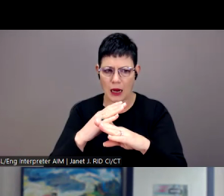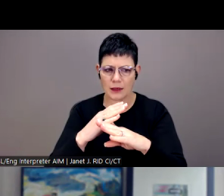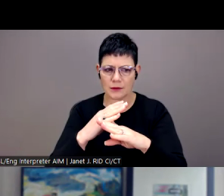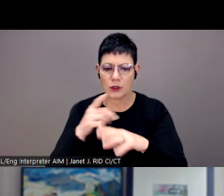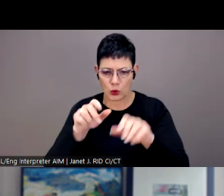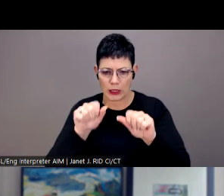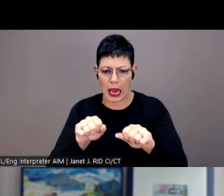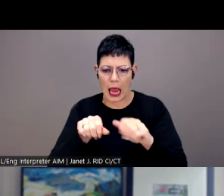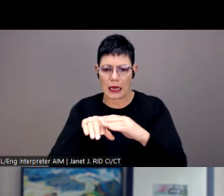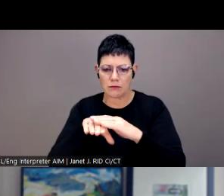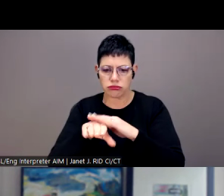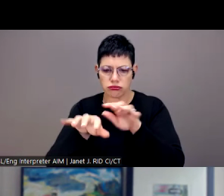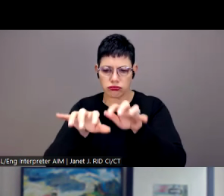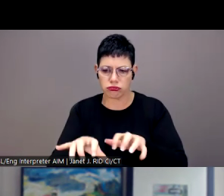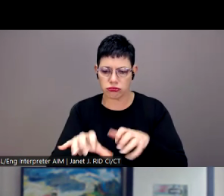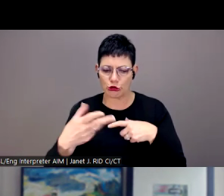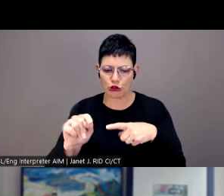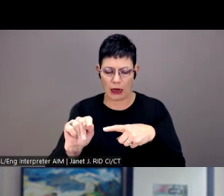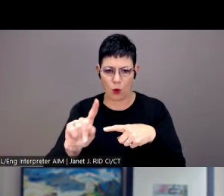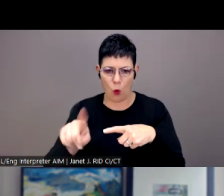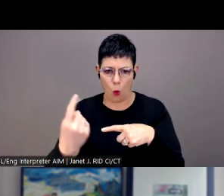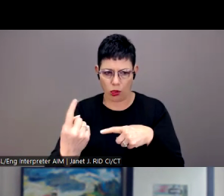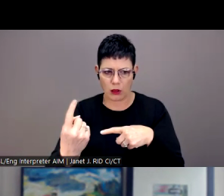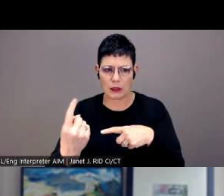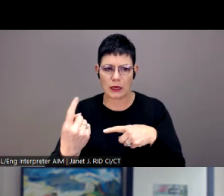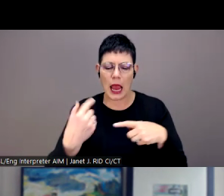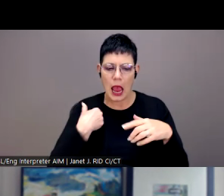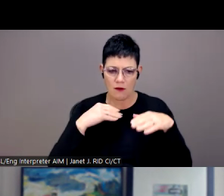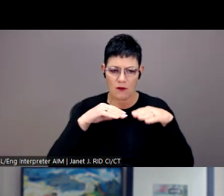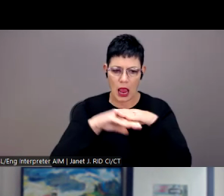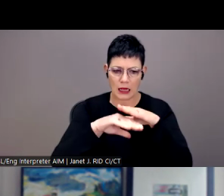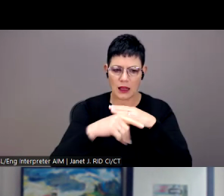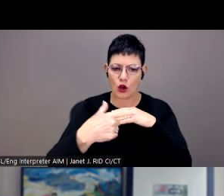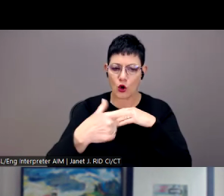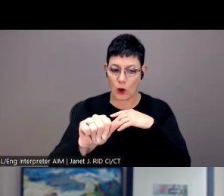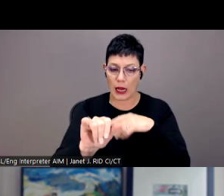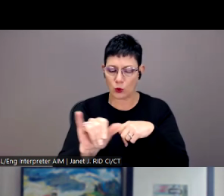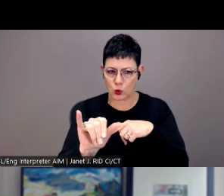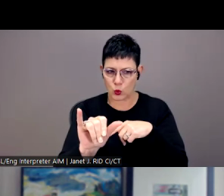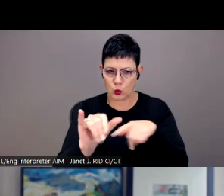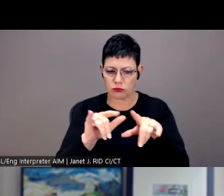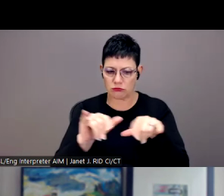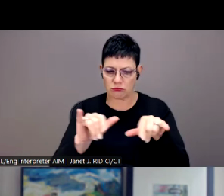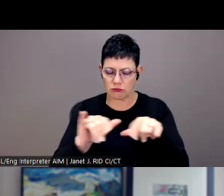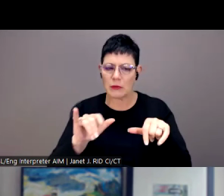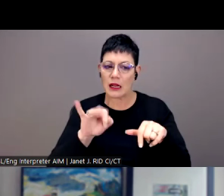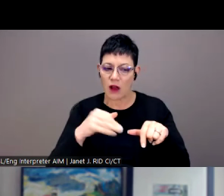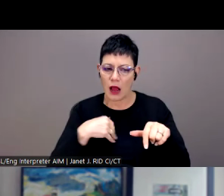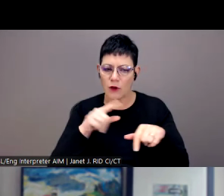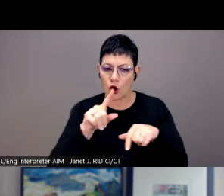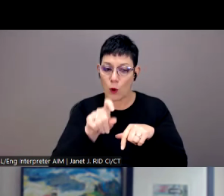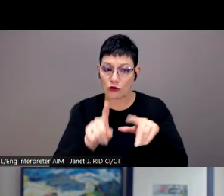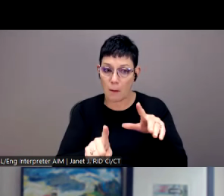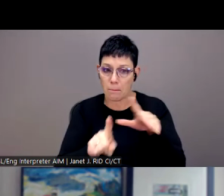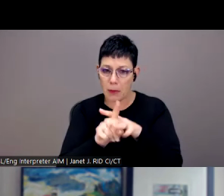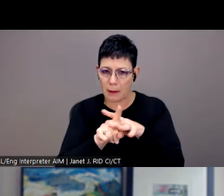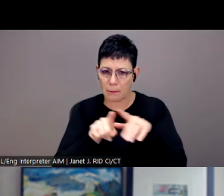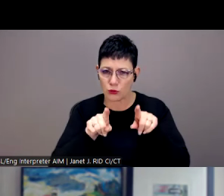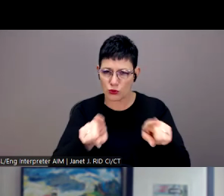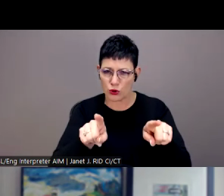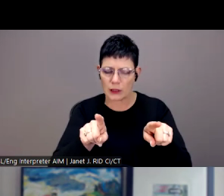access to the chat feature. You also have access to the Q&A. And if you have questions for our presenters,